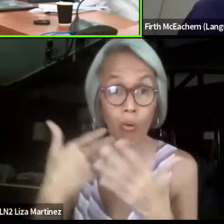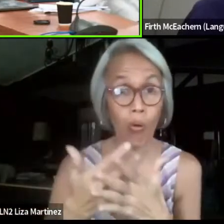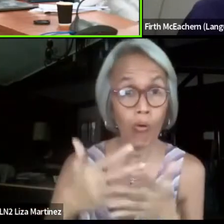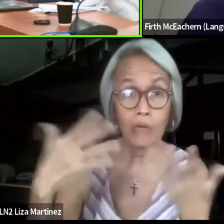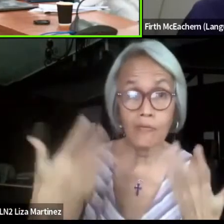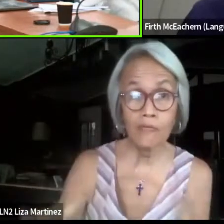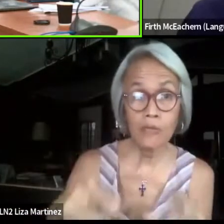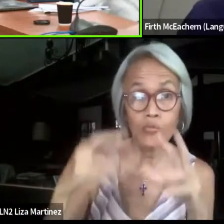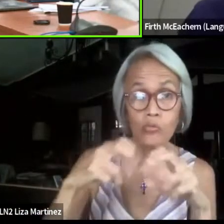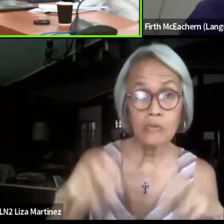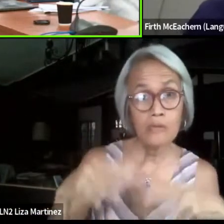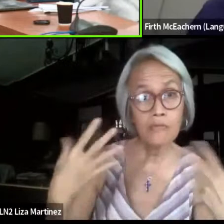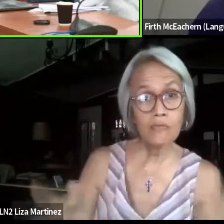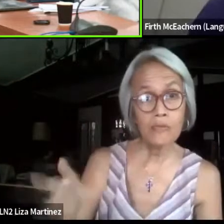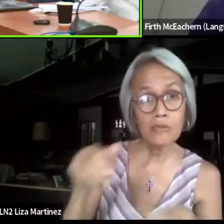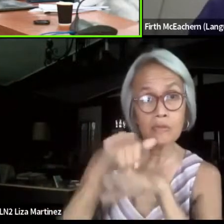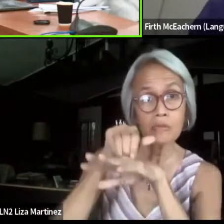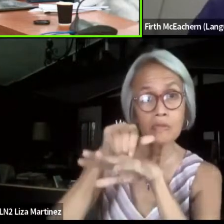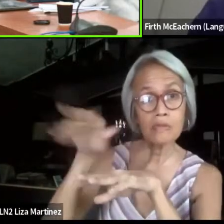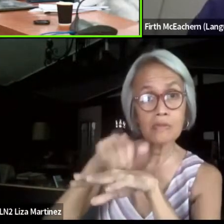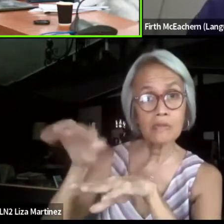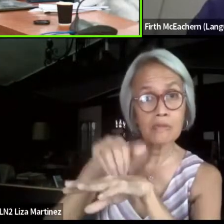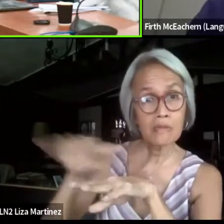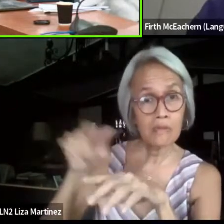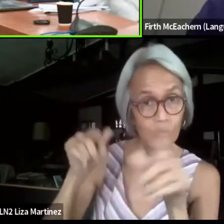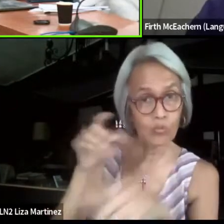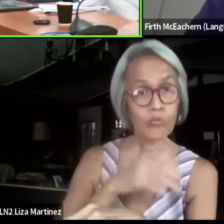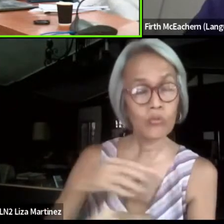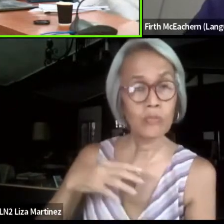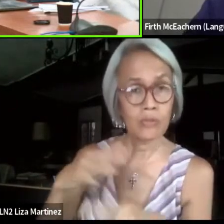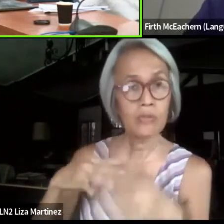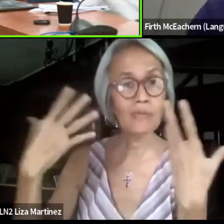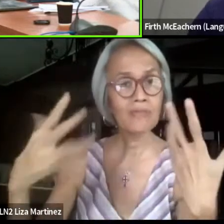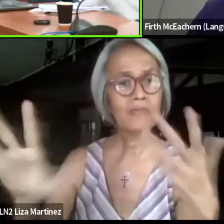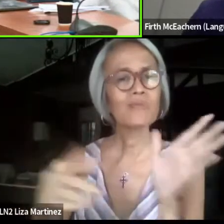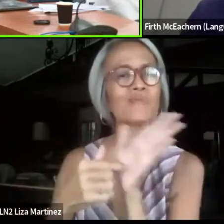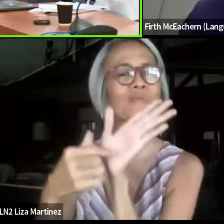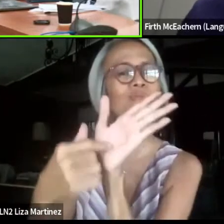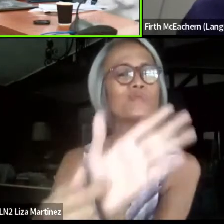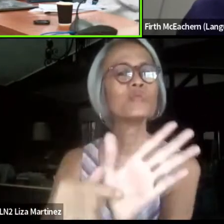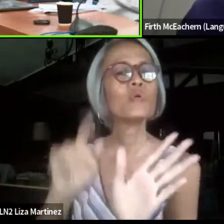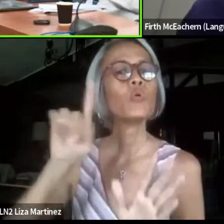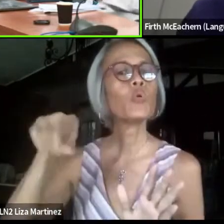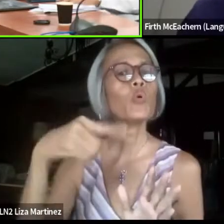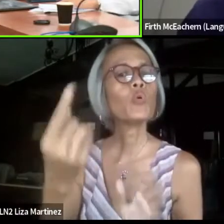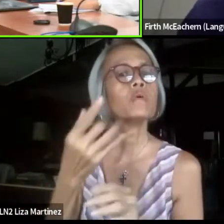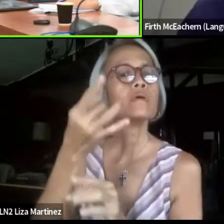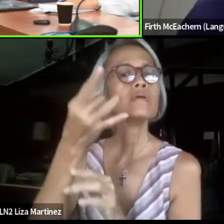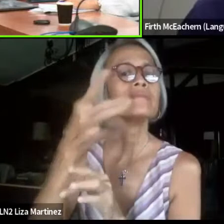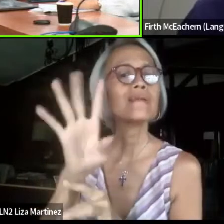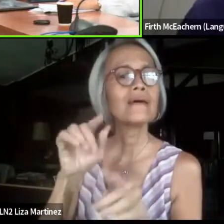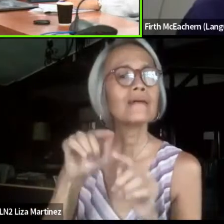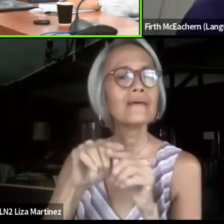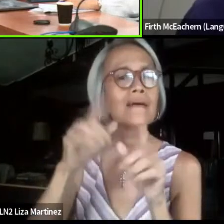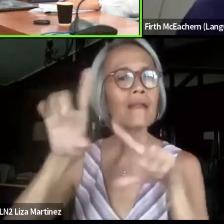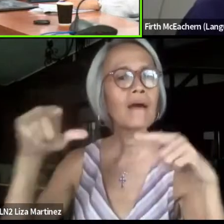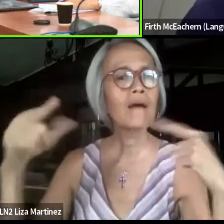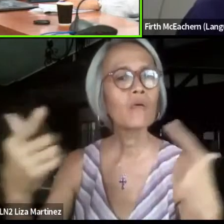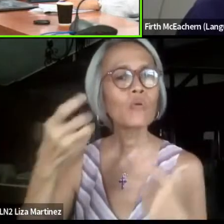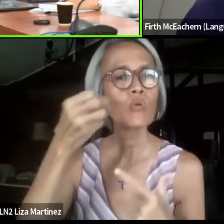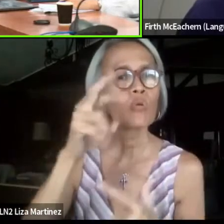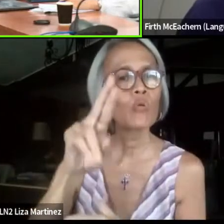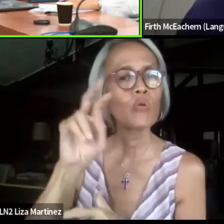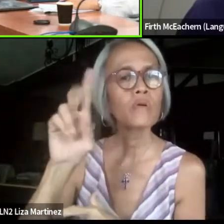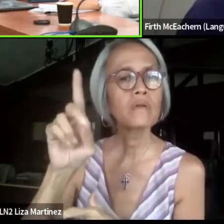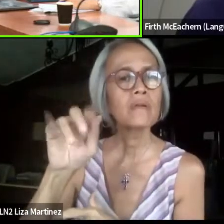points to international or even the very localized studies wherein there is only one dialect or one language being used. So we